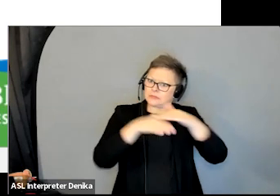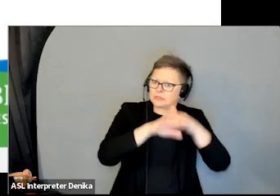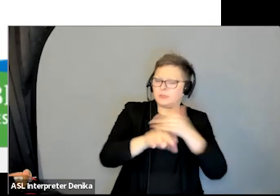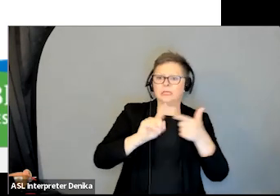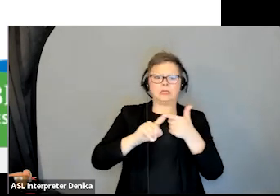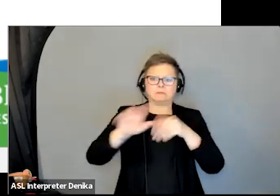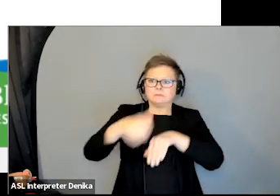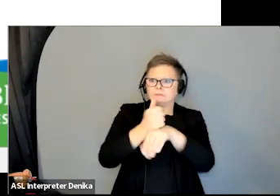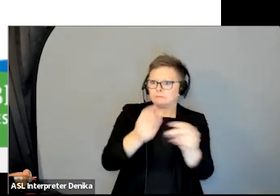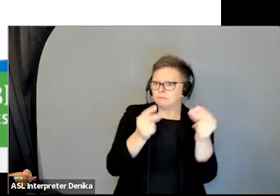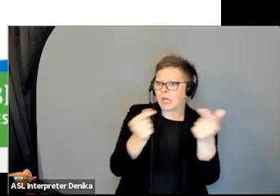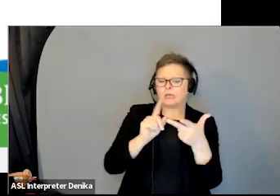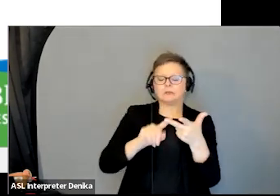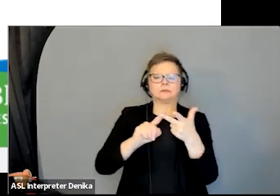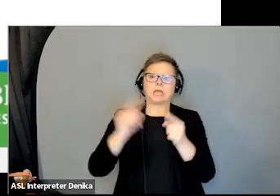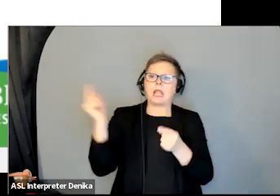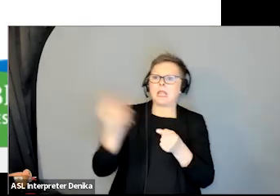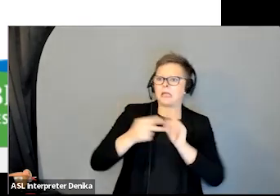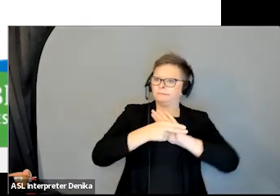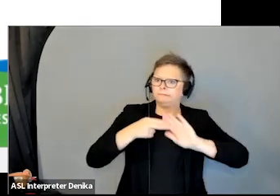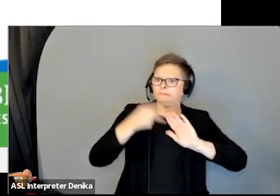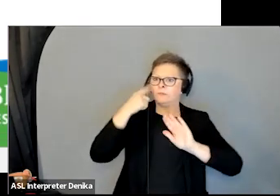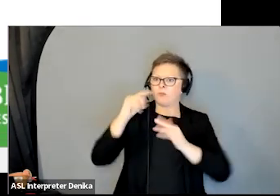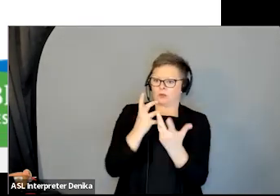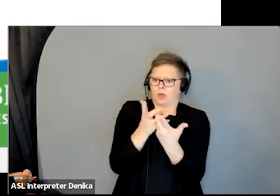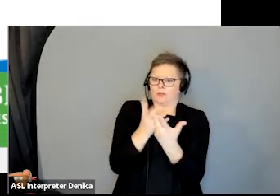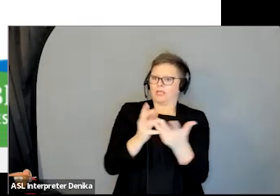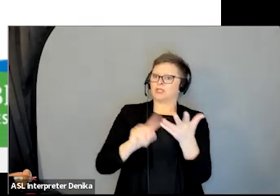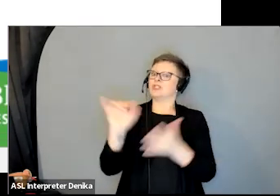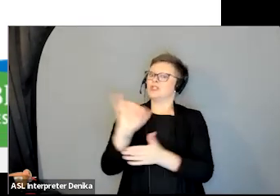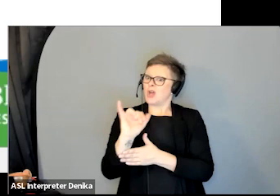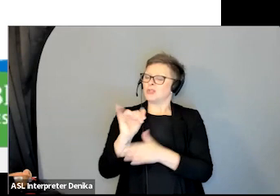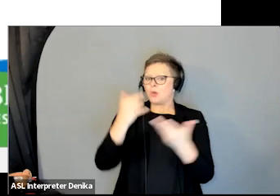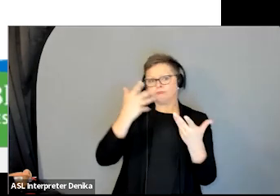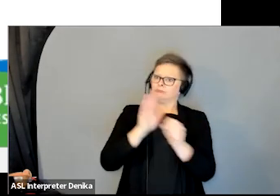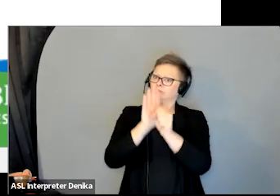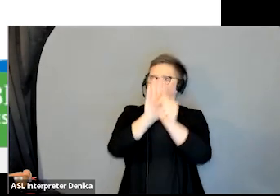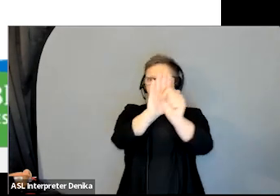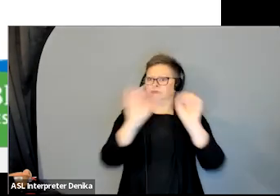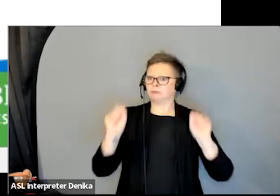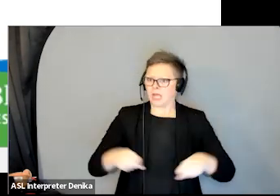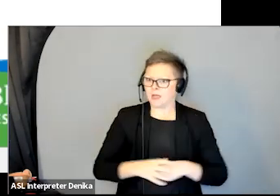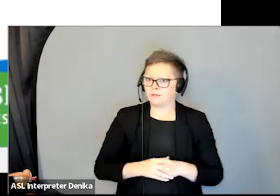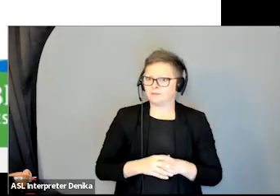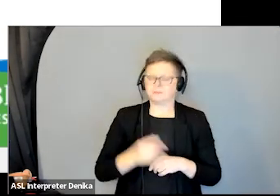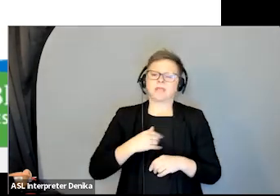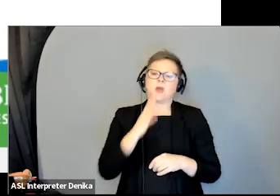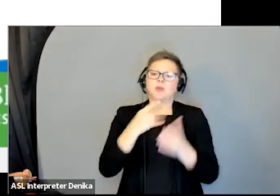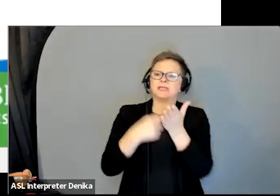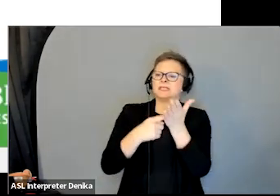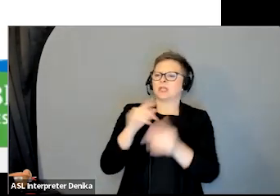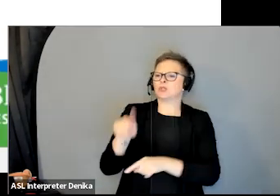implementation, reduced stigma around accommodations, and opportunity for advocacy. So I'm just going to discuss 2 of the sub-themes